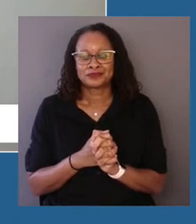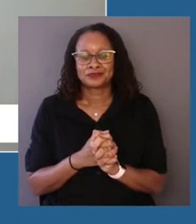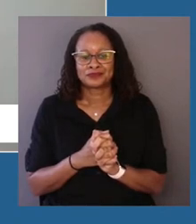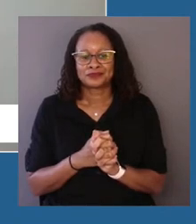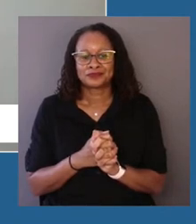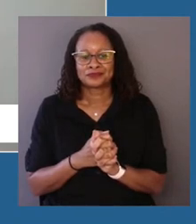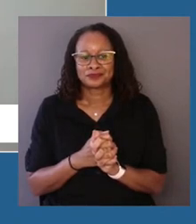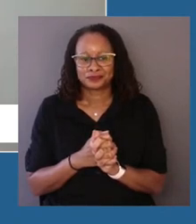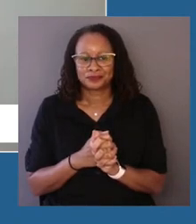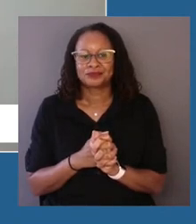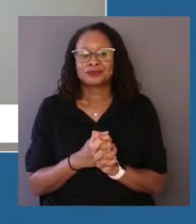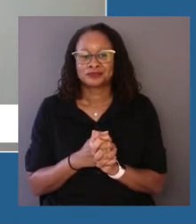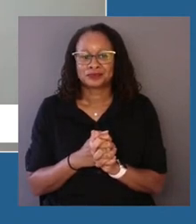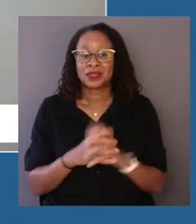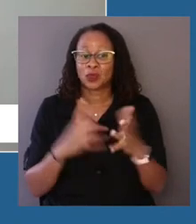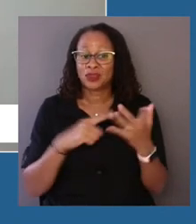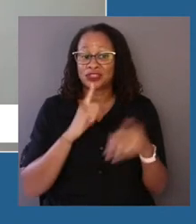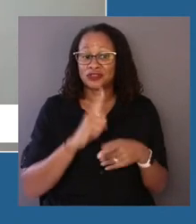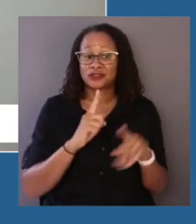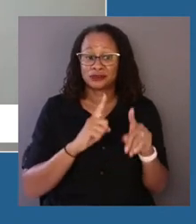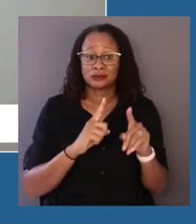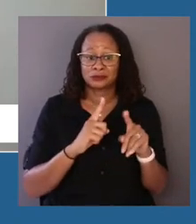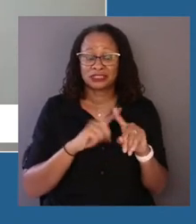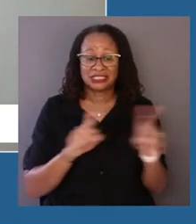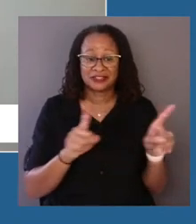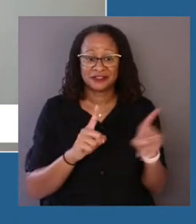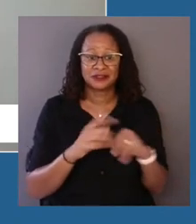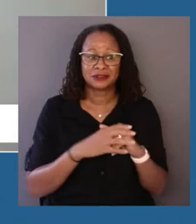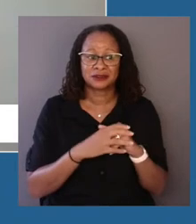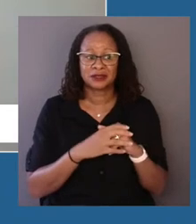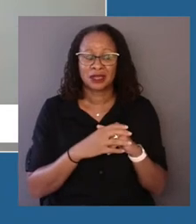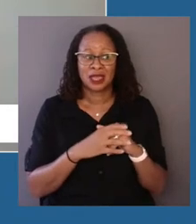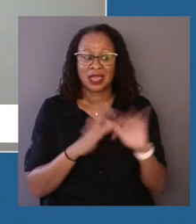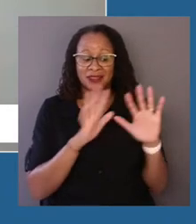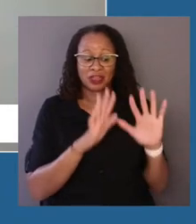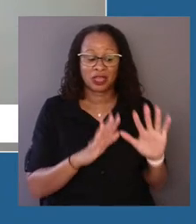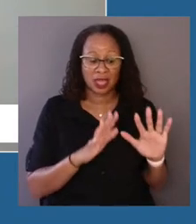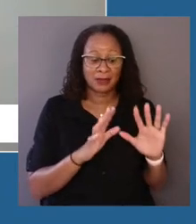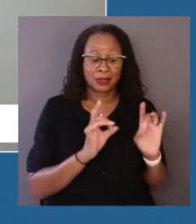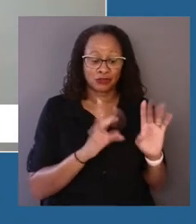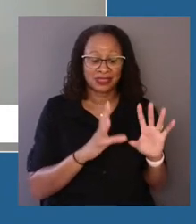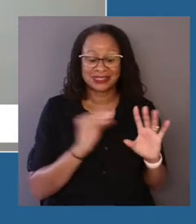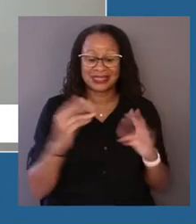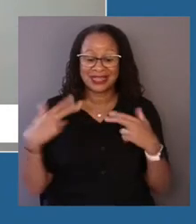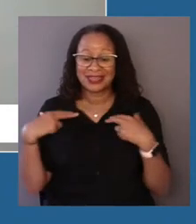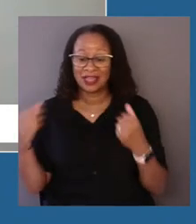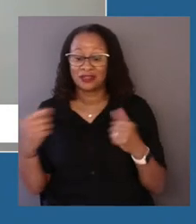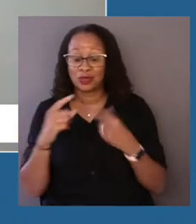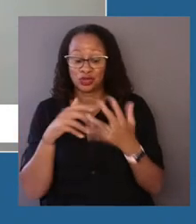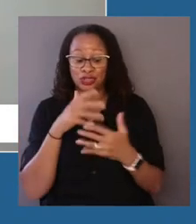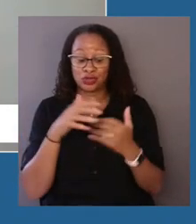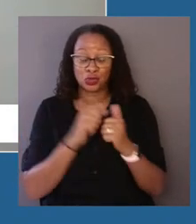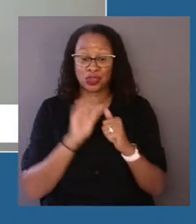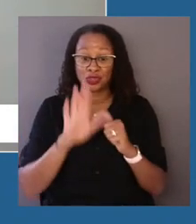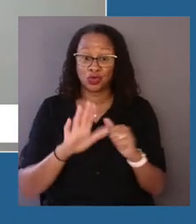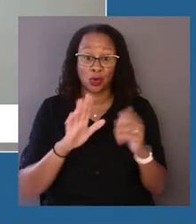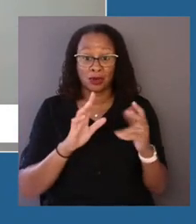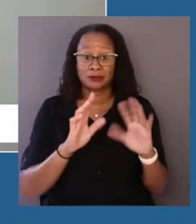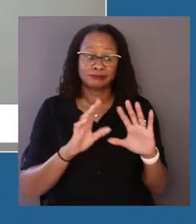in health when you're interacting as an organization with your constituencies, where you've